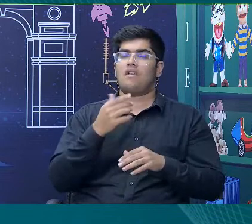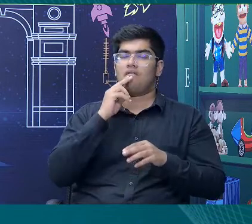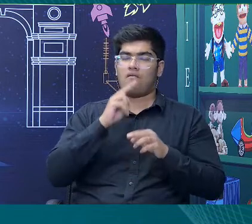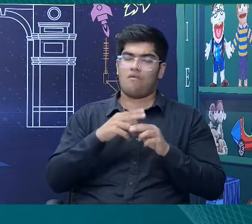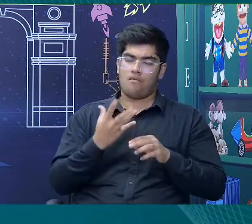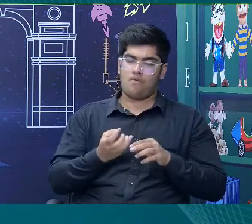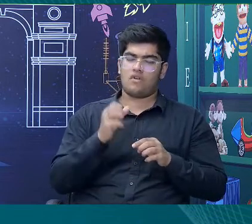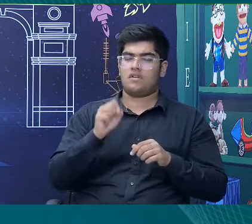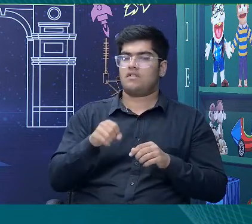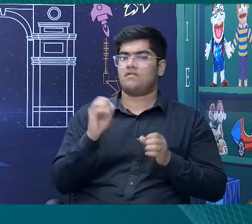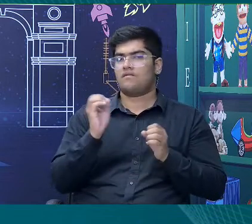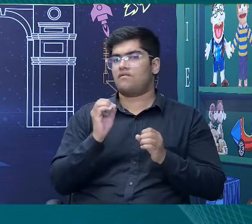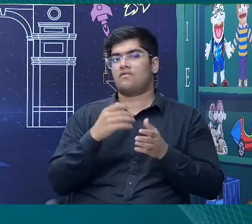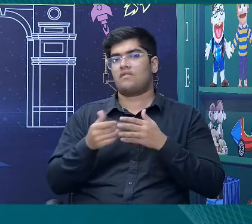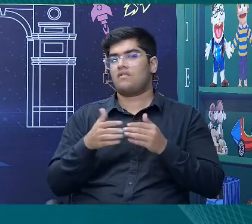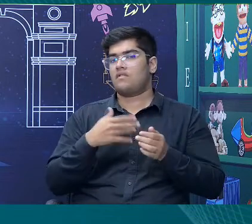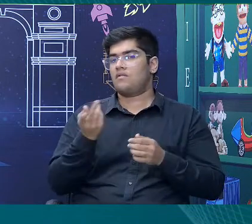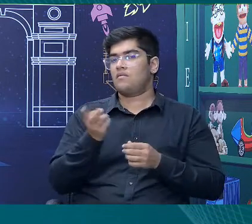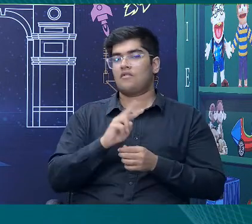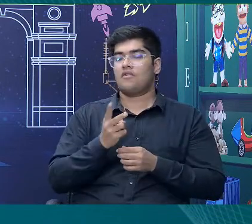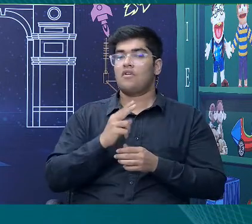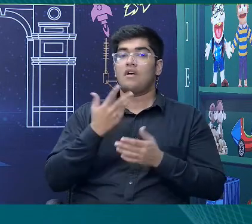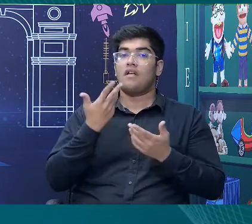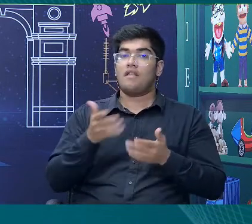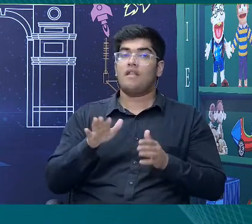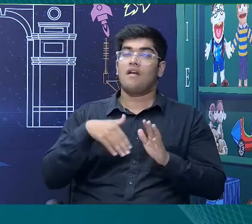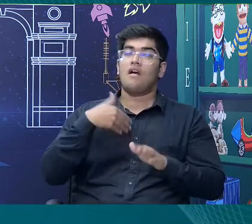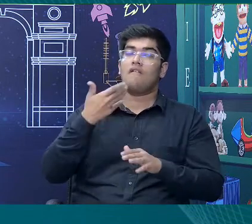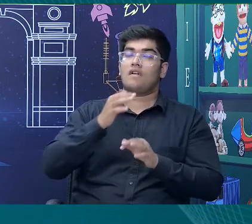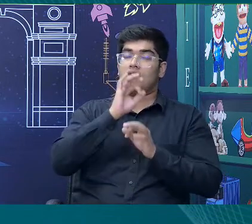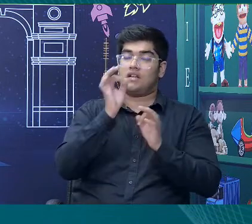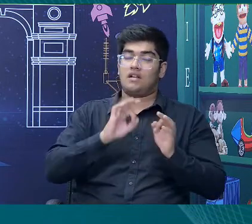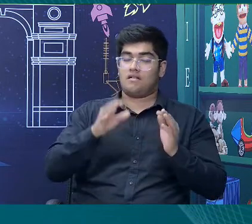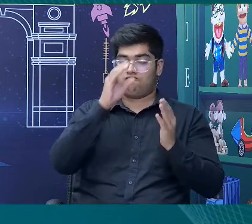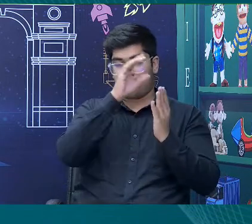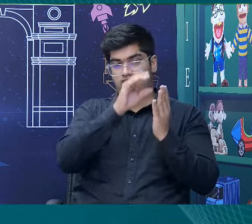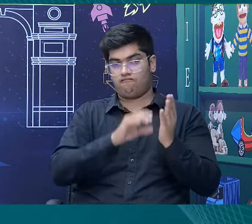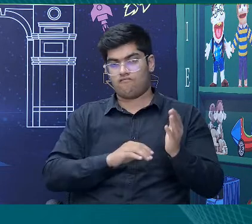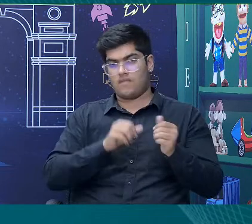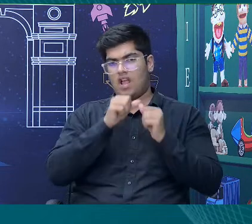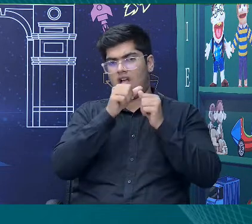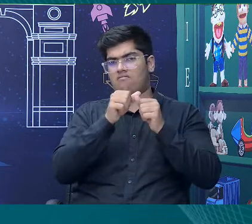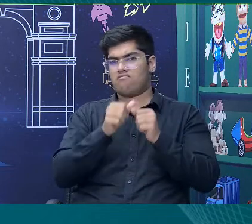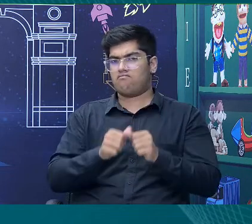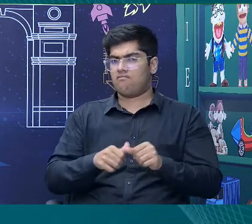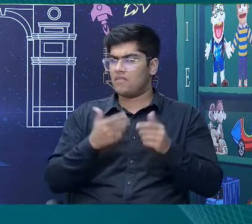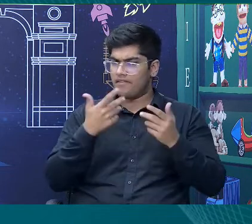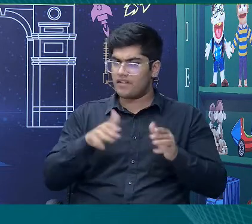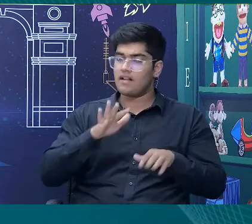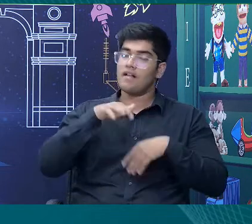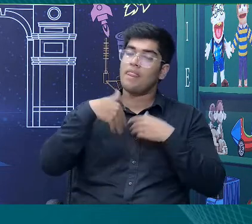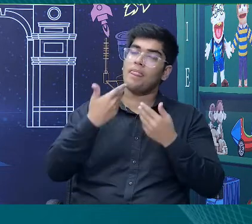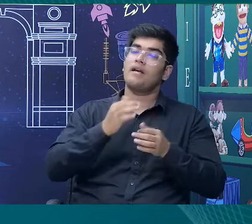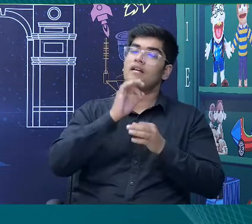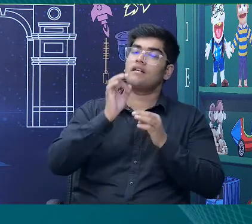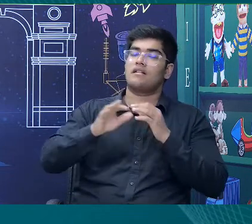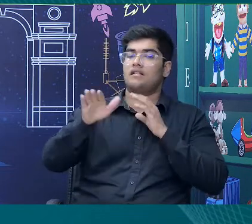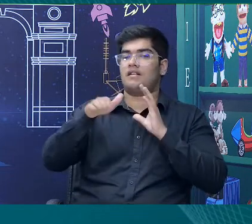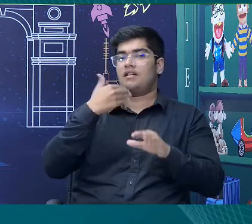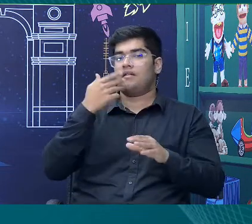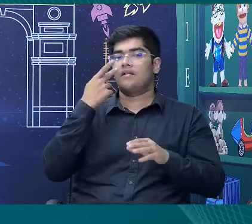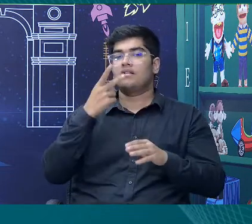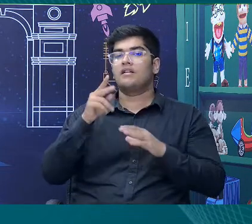otherwise it is okay. And where you have to submit this homework, yes, you can see